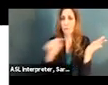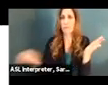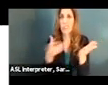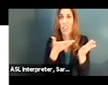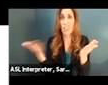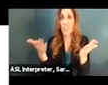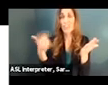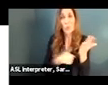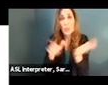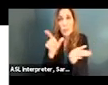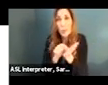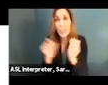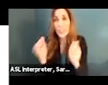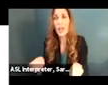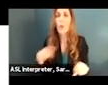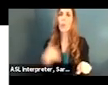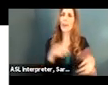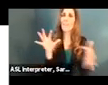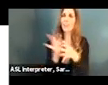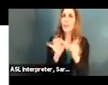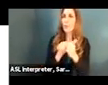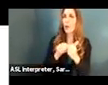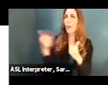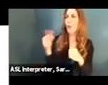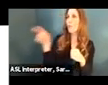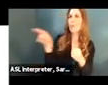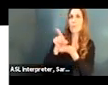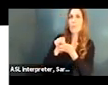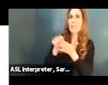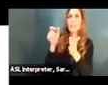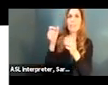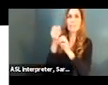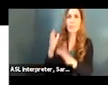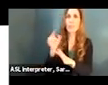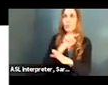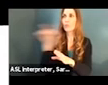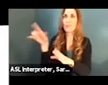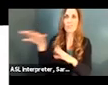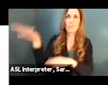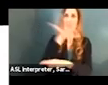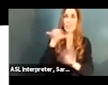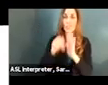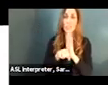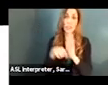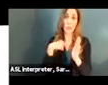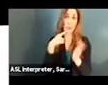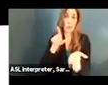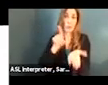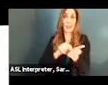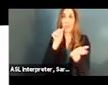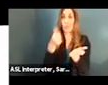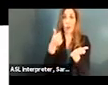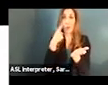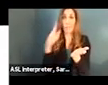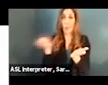immediately. And we also have connections to all kinds of other 3D printers and makers throughout the state. So here are some things we could just print out tomorrow. We